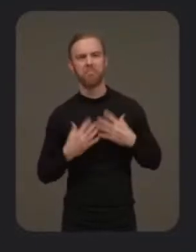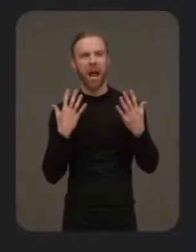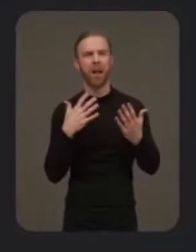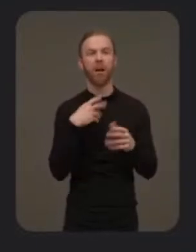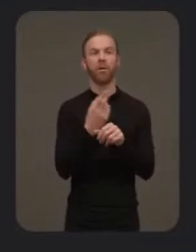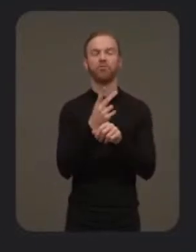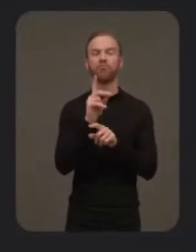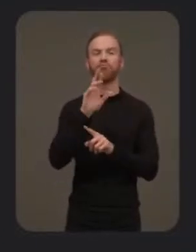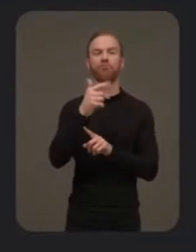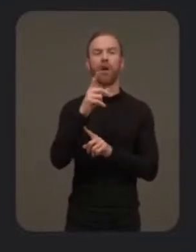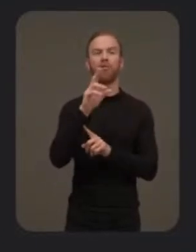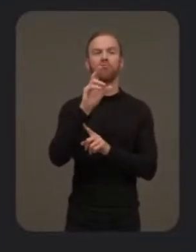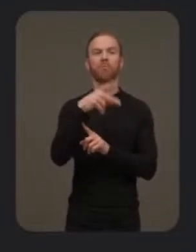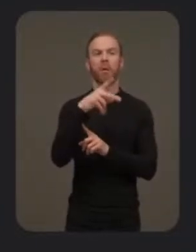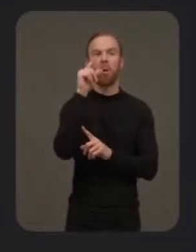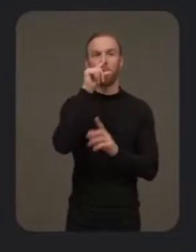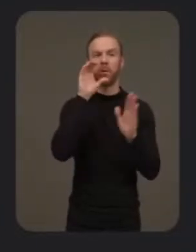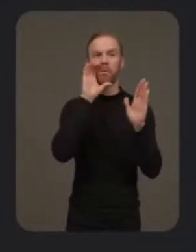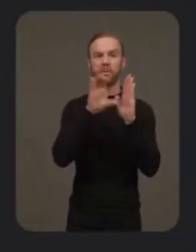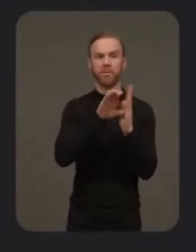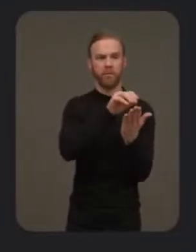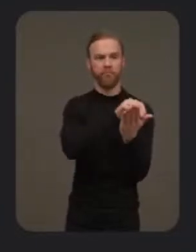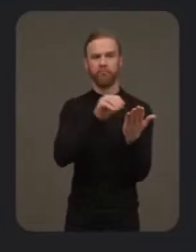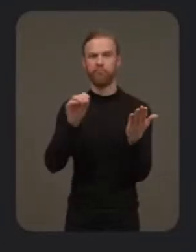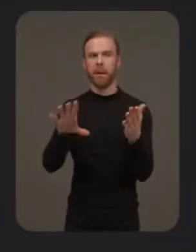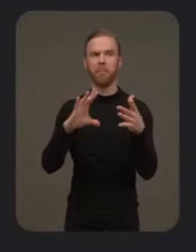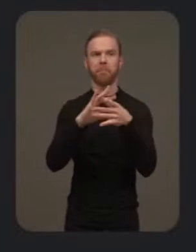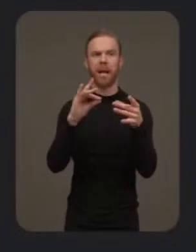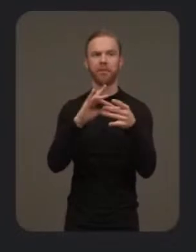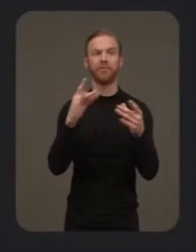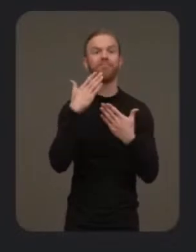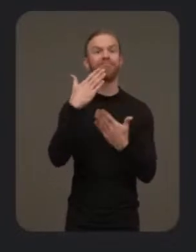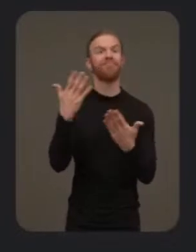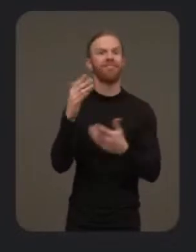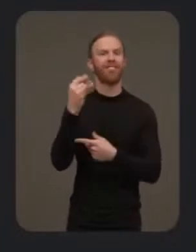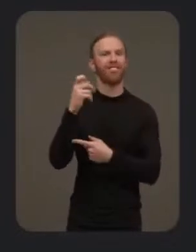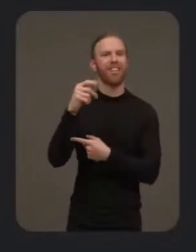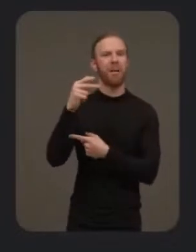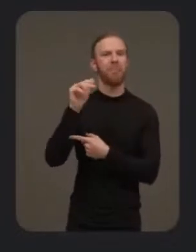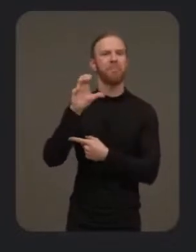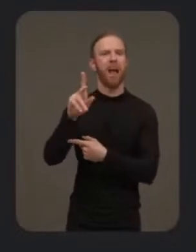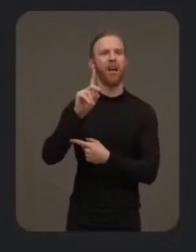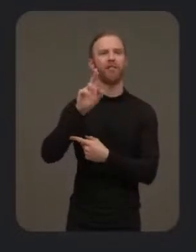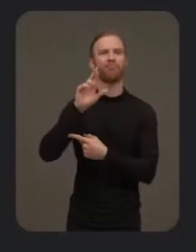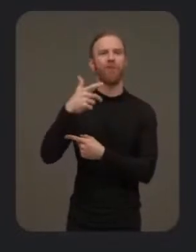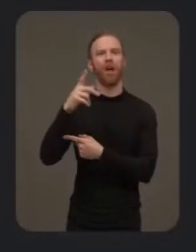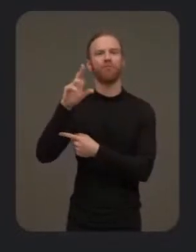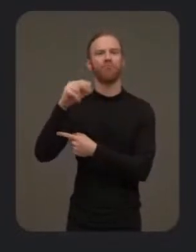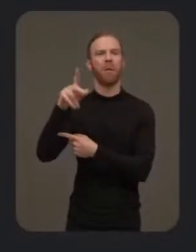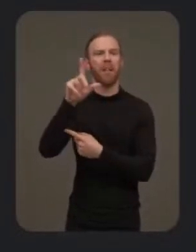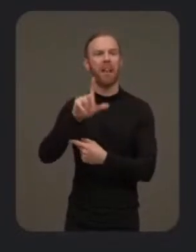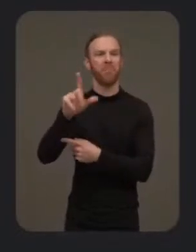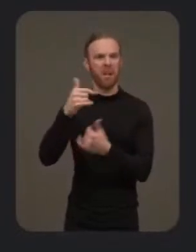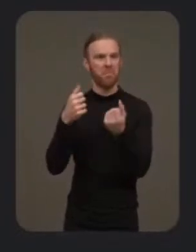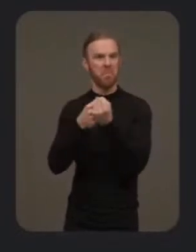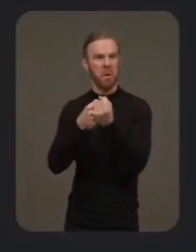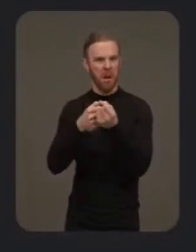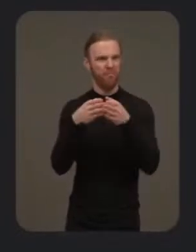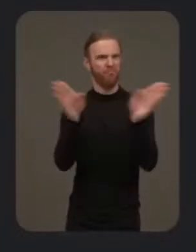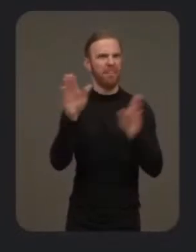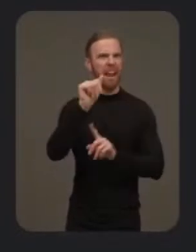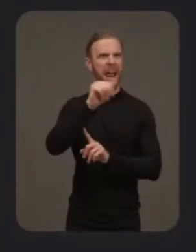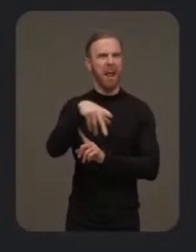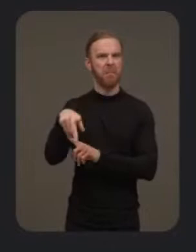into my message, like so. And thanks to the new Jetpack drag and drop library, this is now supported in a wide variety of apps,